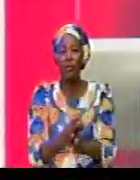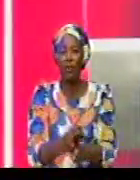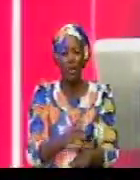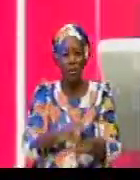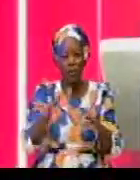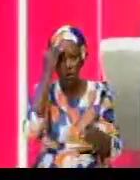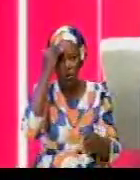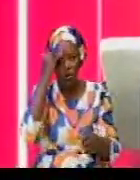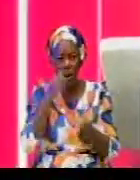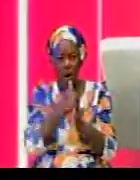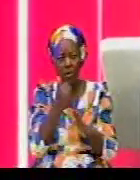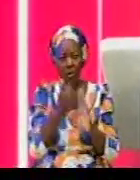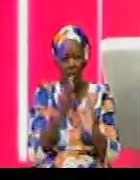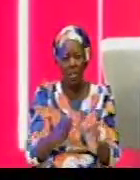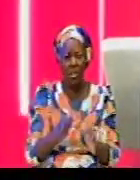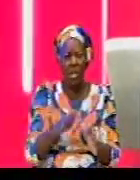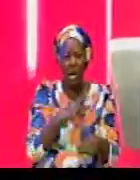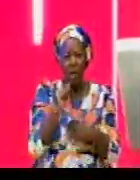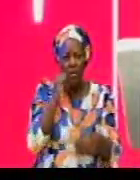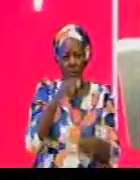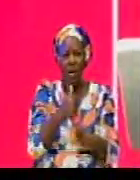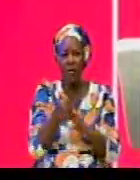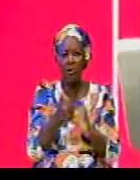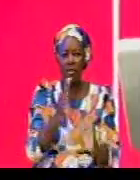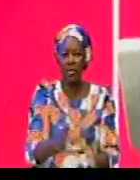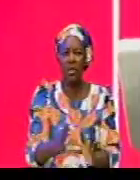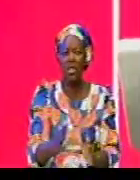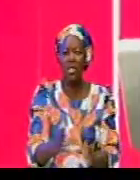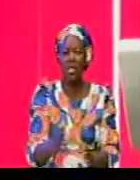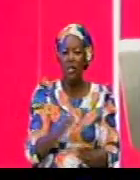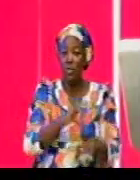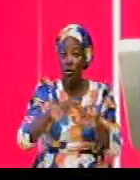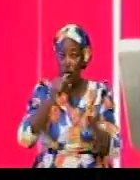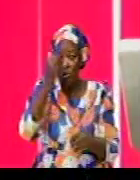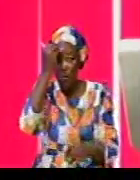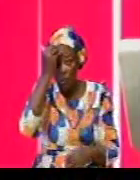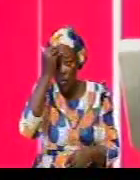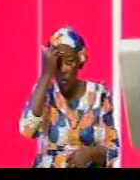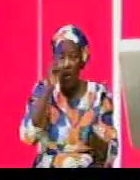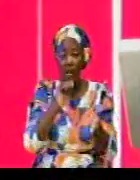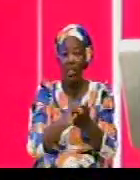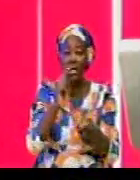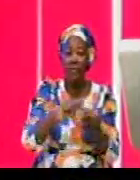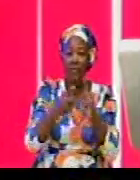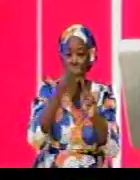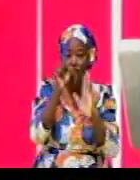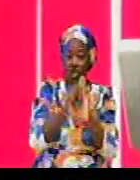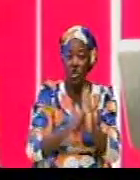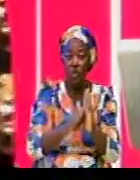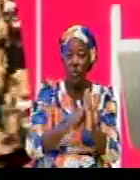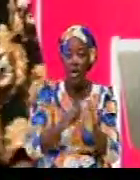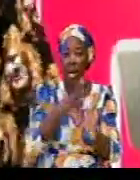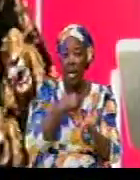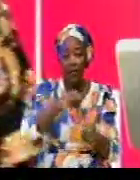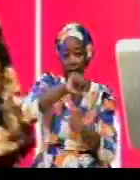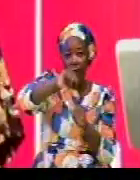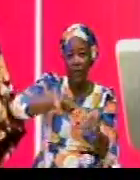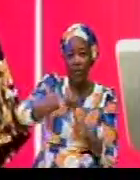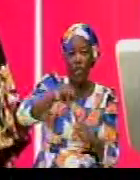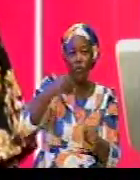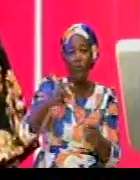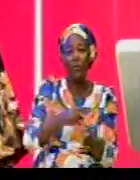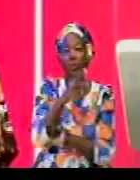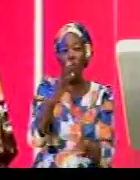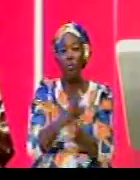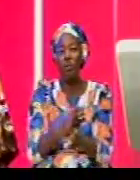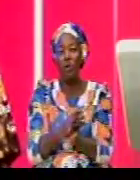the drunkenness of the world. Don't you know, adulterers, adulteresses, don't you know